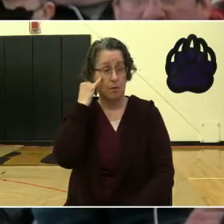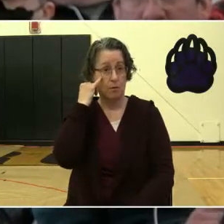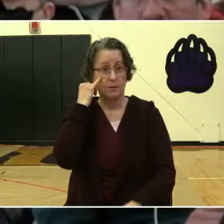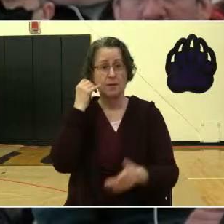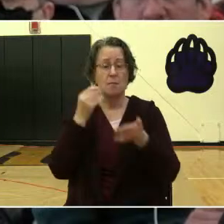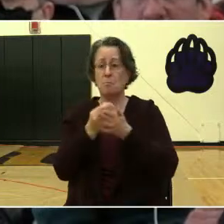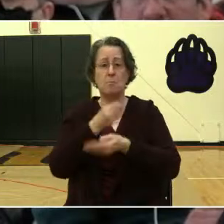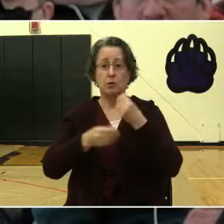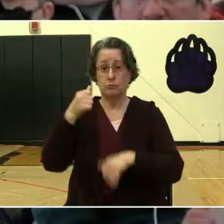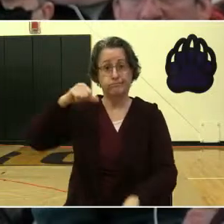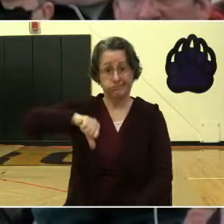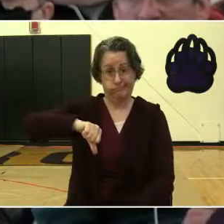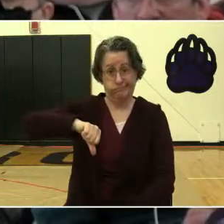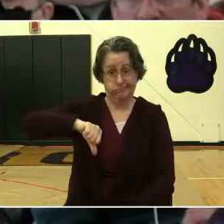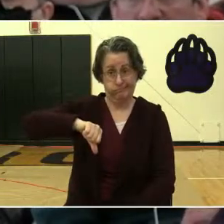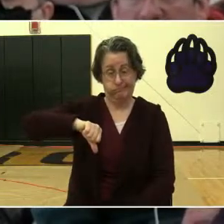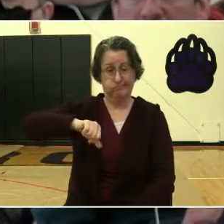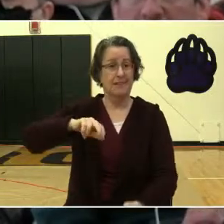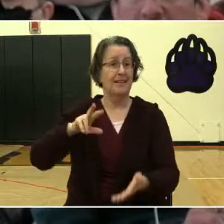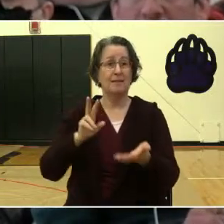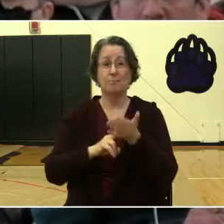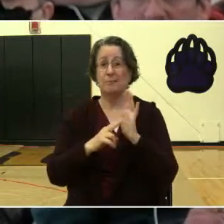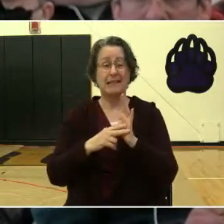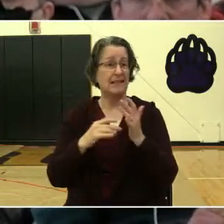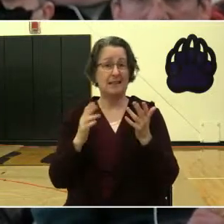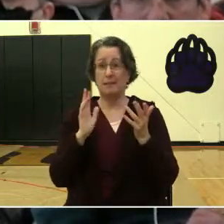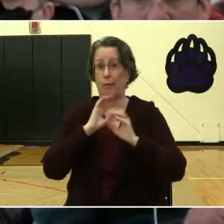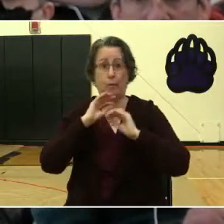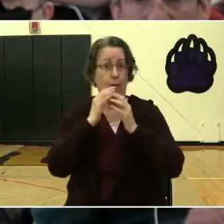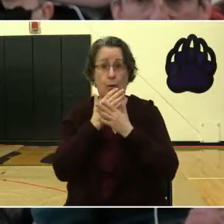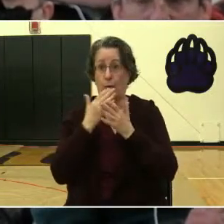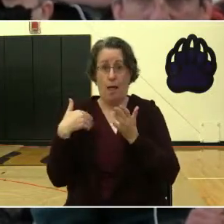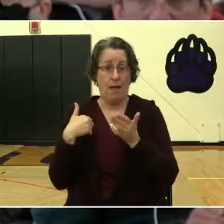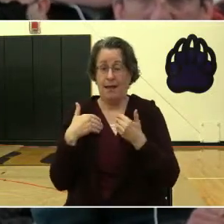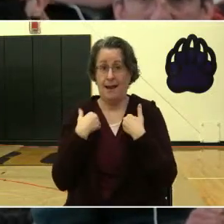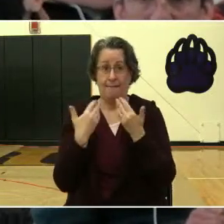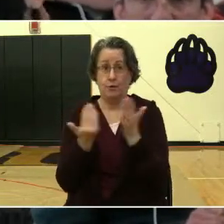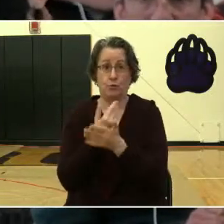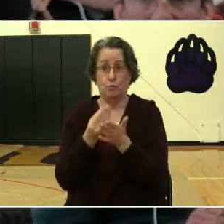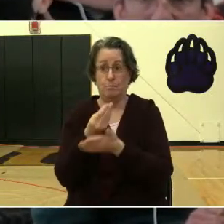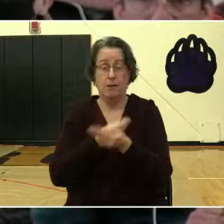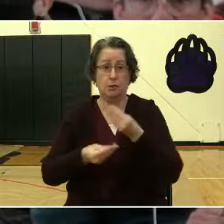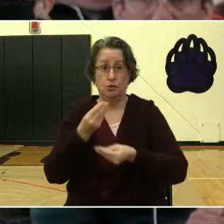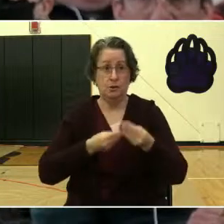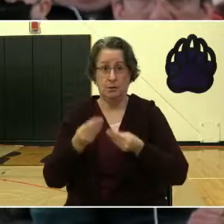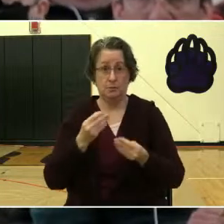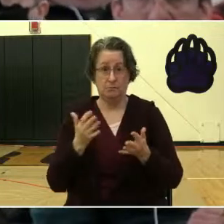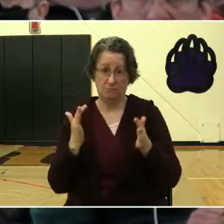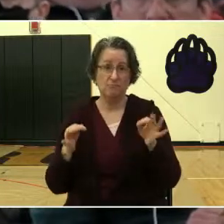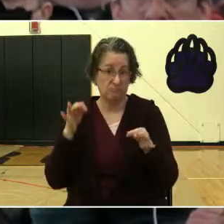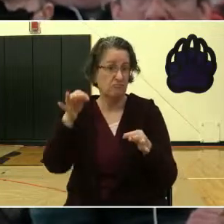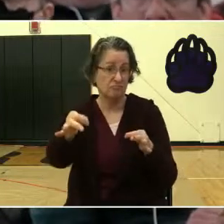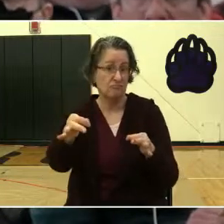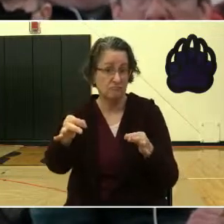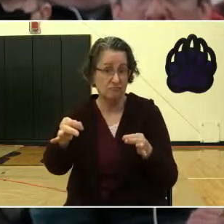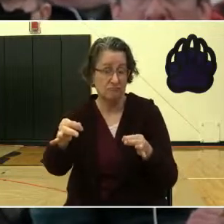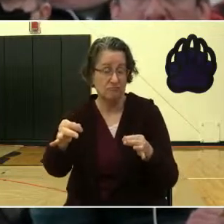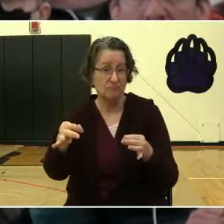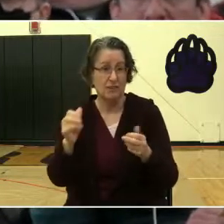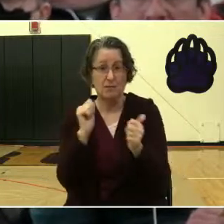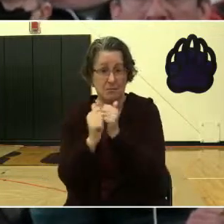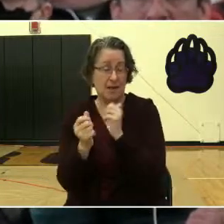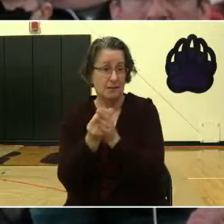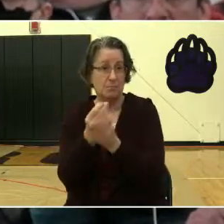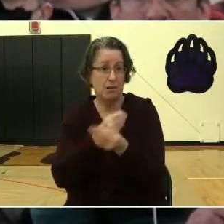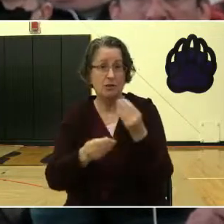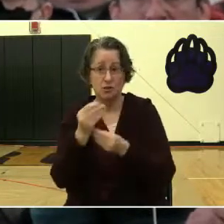passing a budget so like if you're saying if this article was voted down the select board has to create Warn and